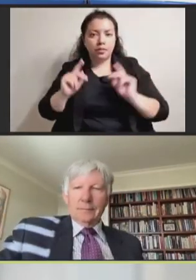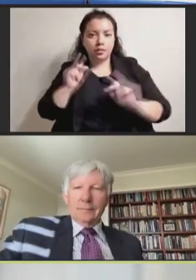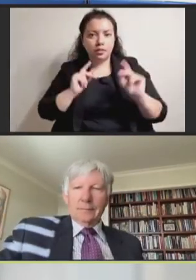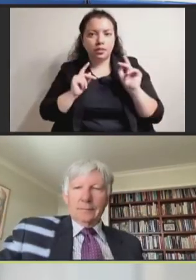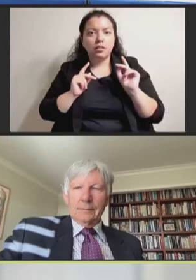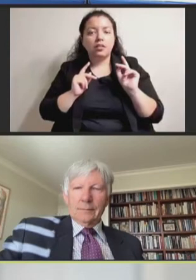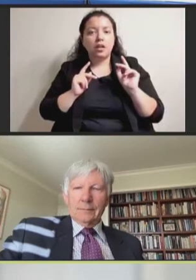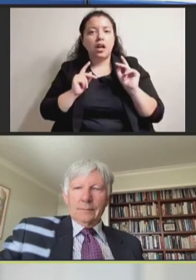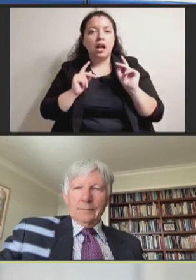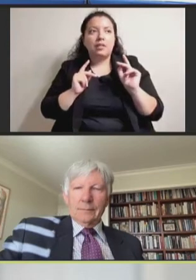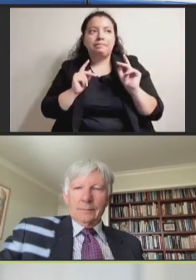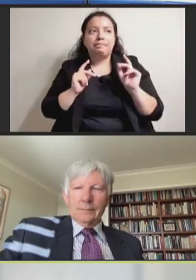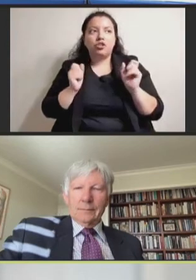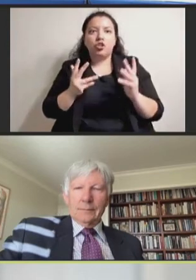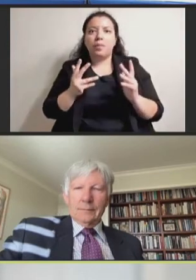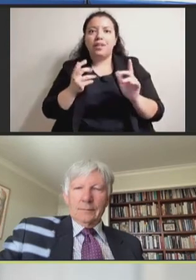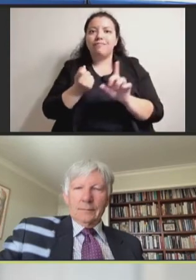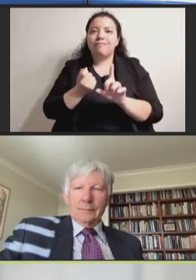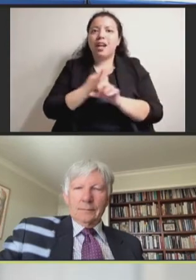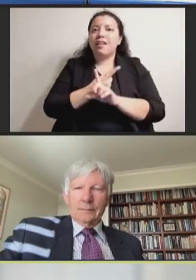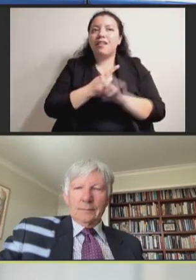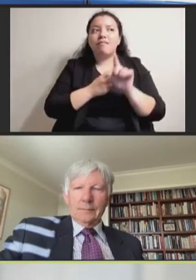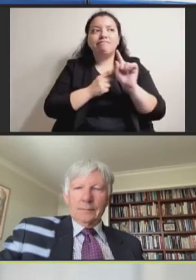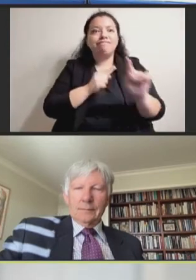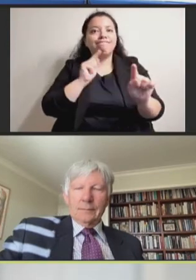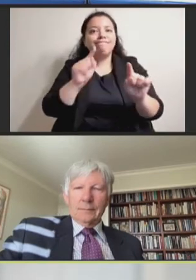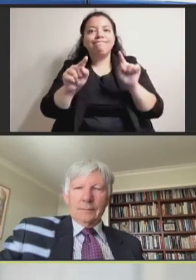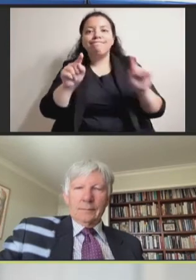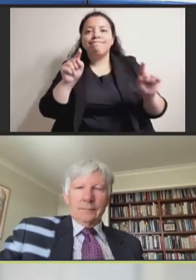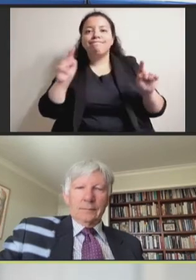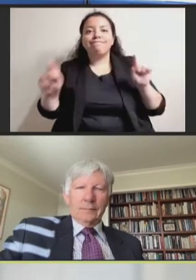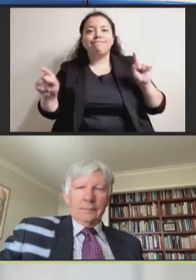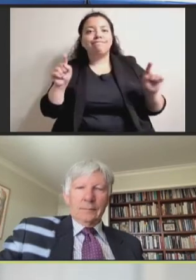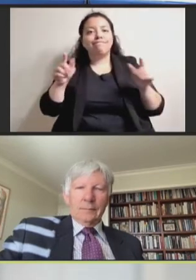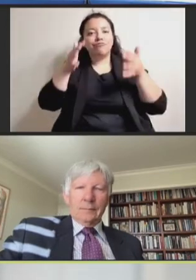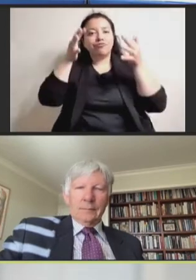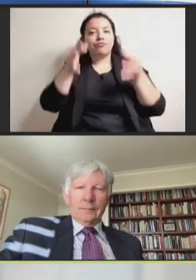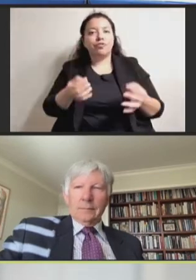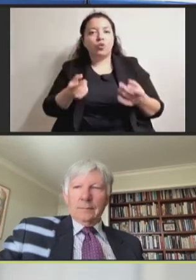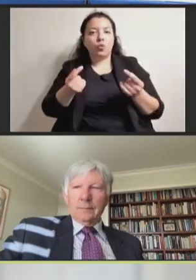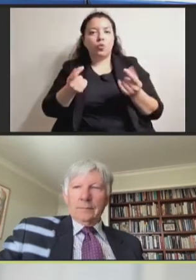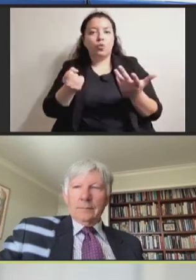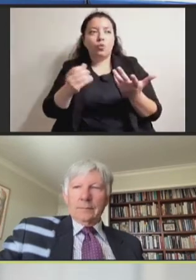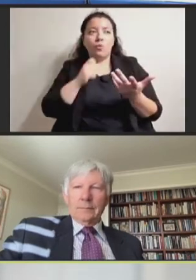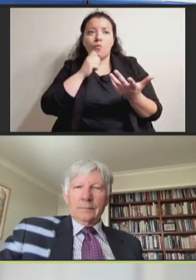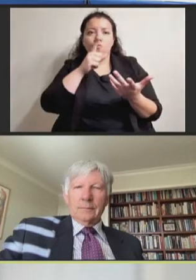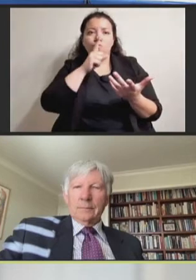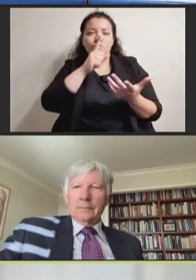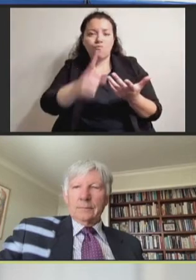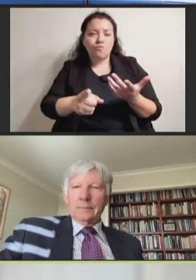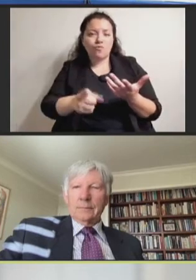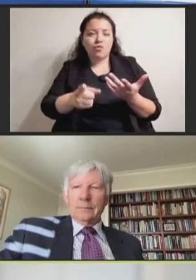individuals here and there, they make those choices, but it's not clear how much they would overall impact the overall results.